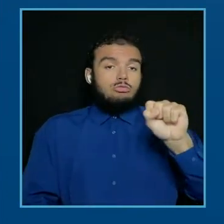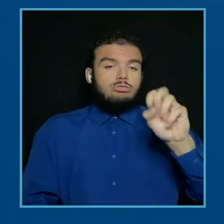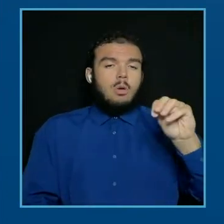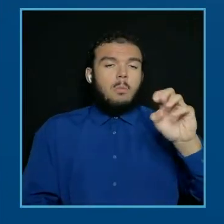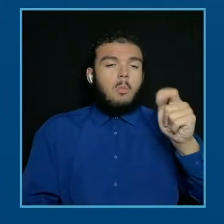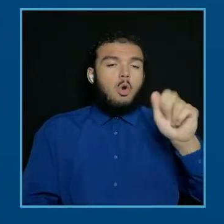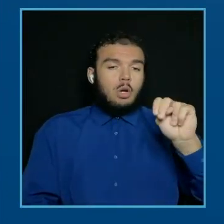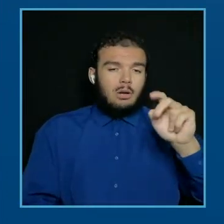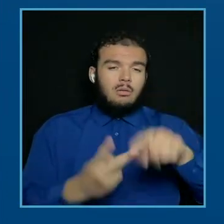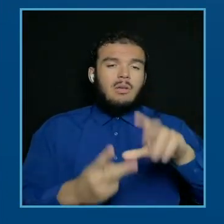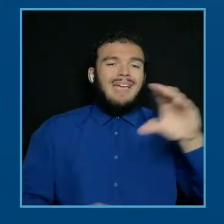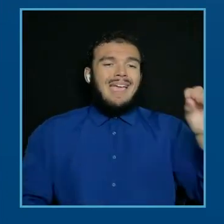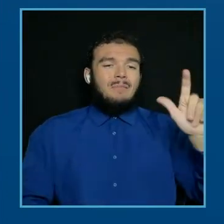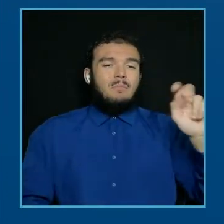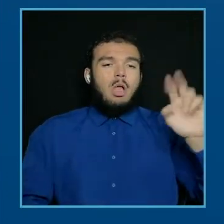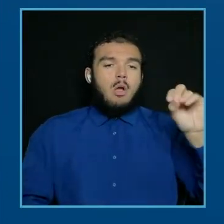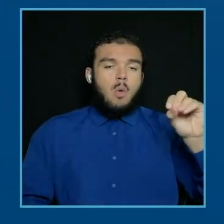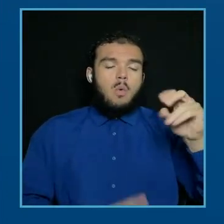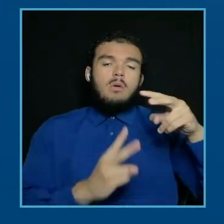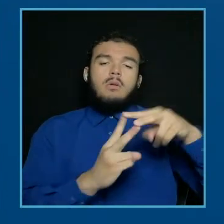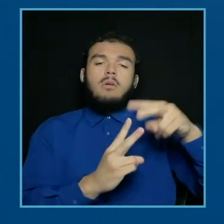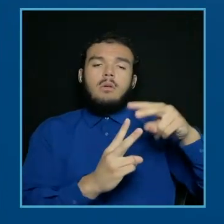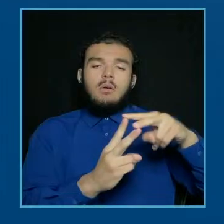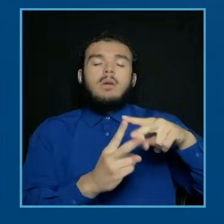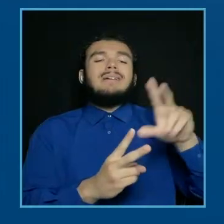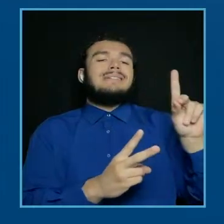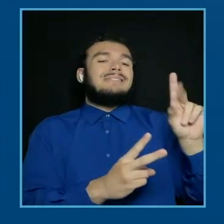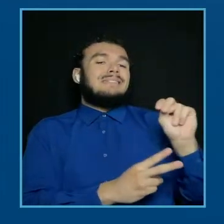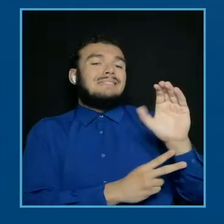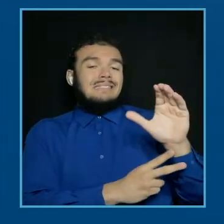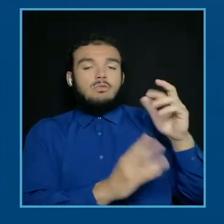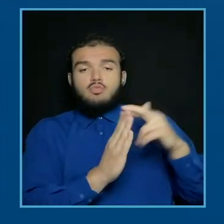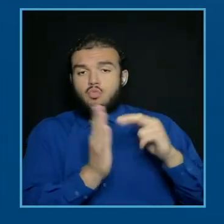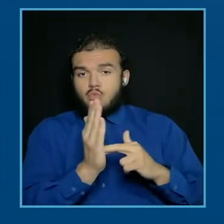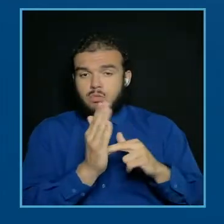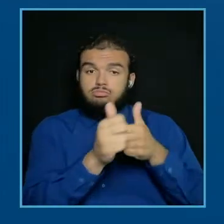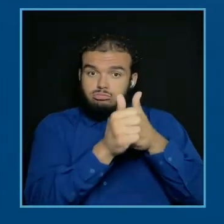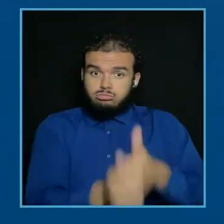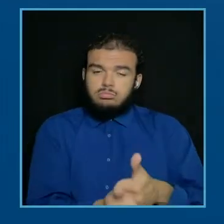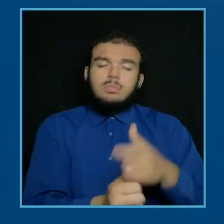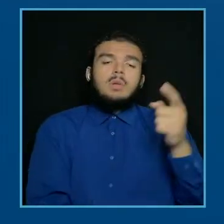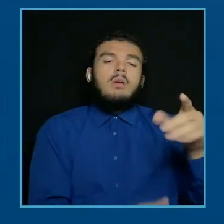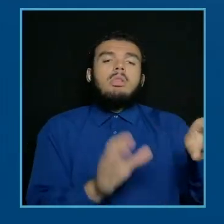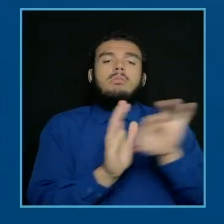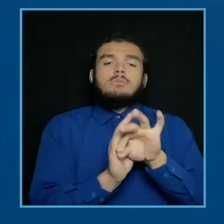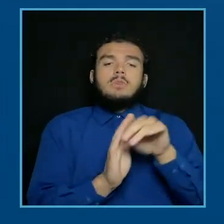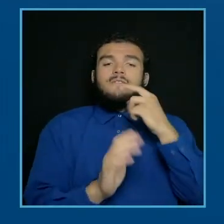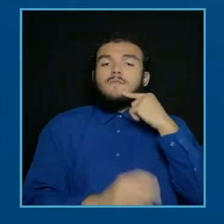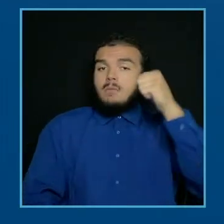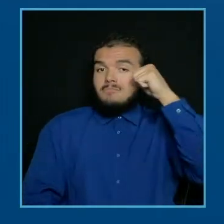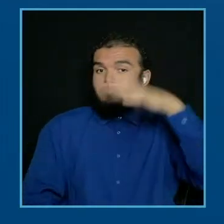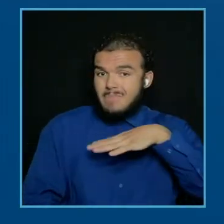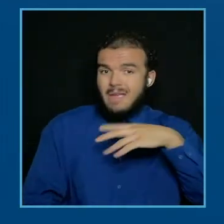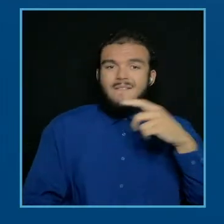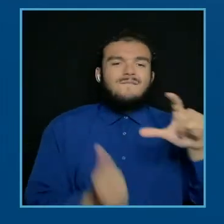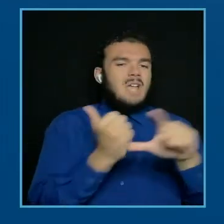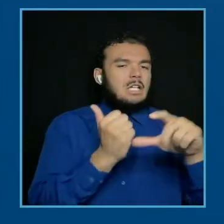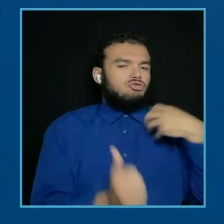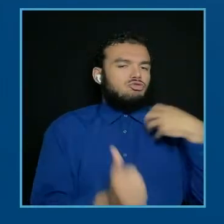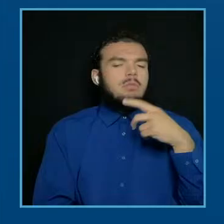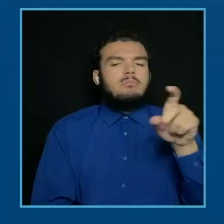and Blanco under the DNC's rules, the election of a male vice chair was